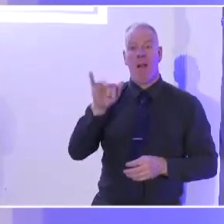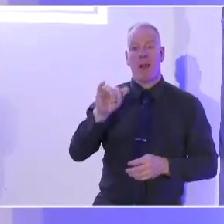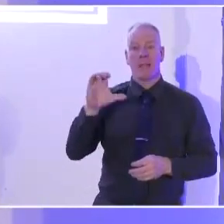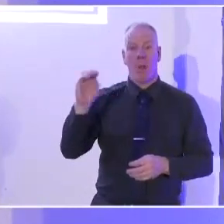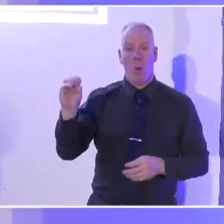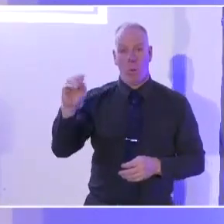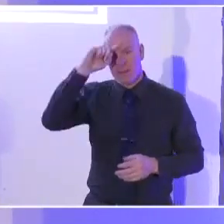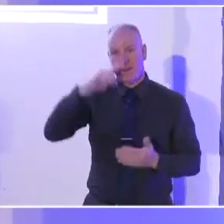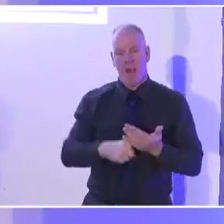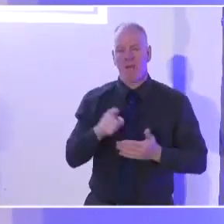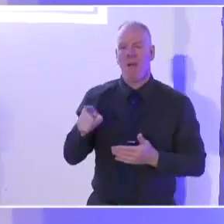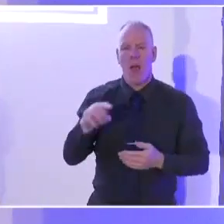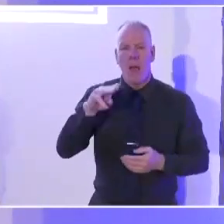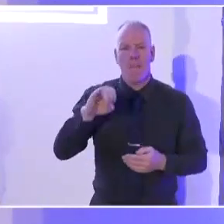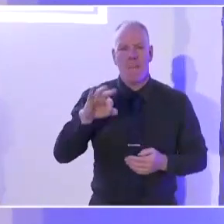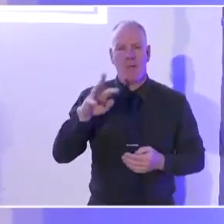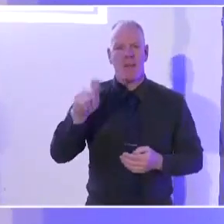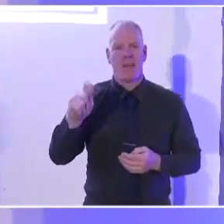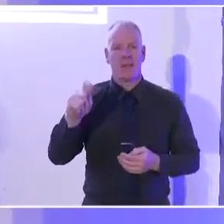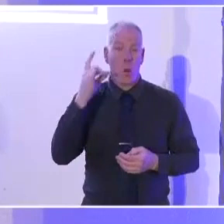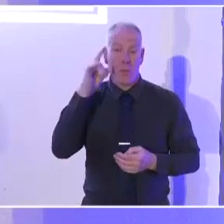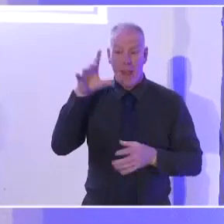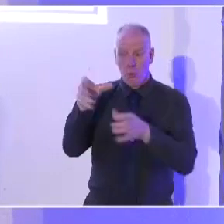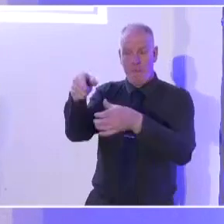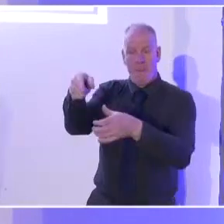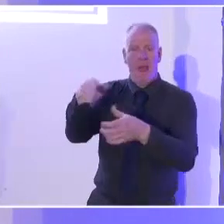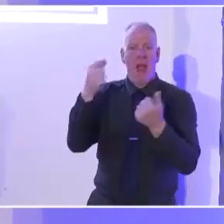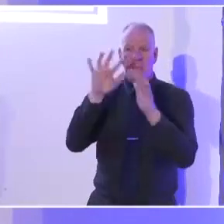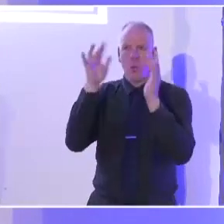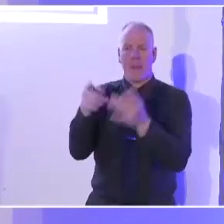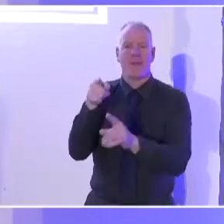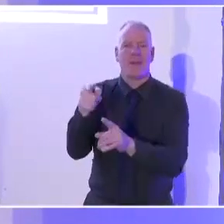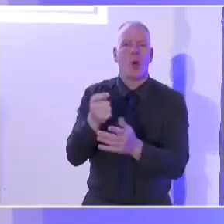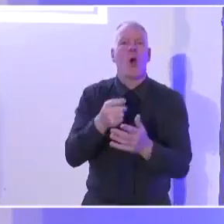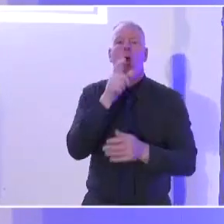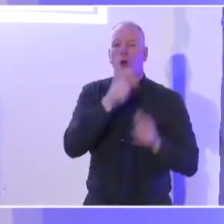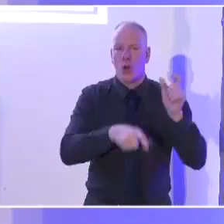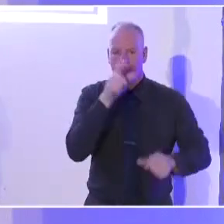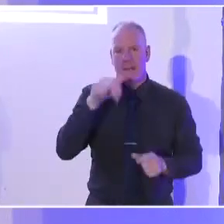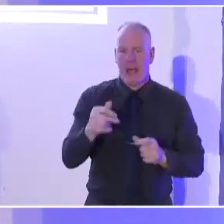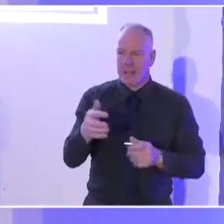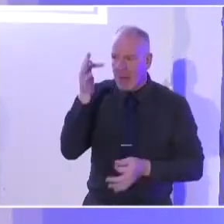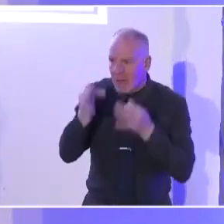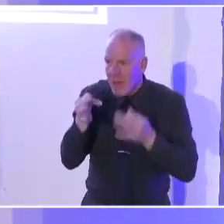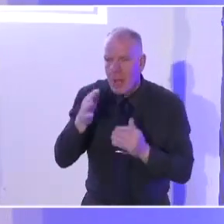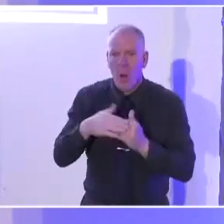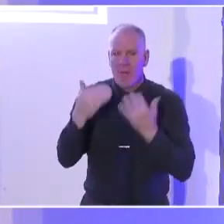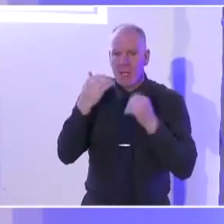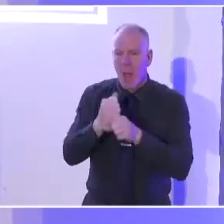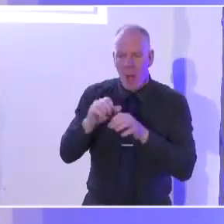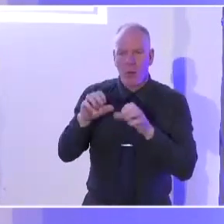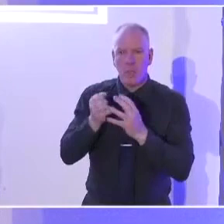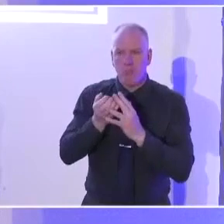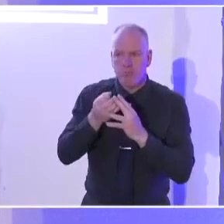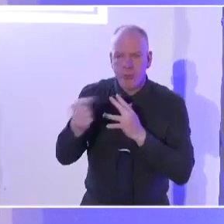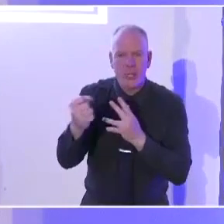that the Marriott had set up a dedicated website where customers could find more information in relation to the breach. They